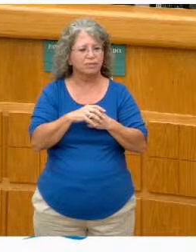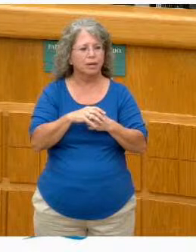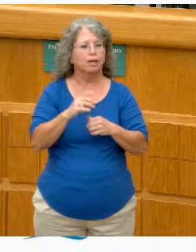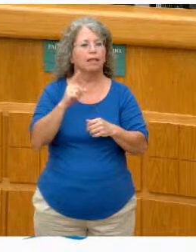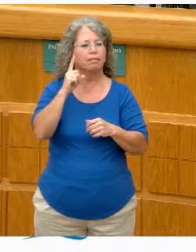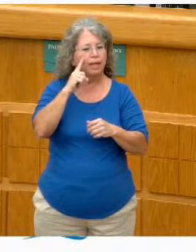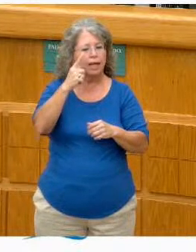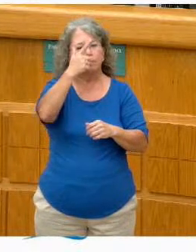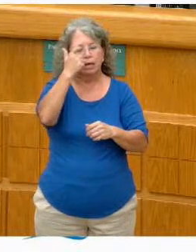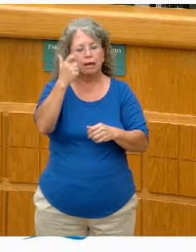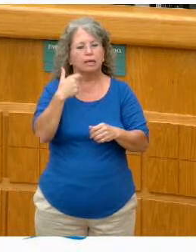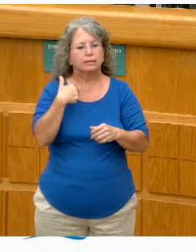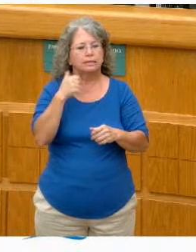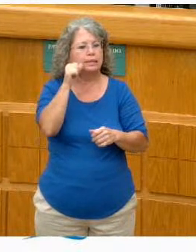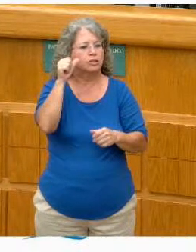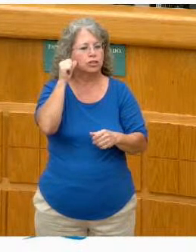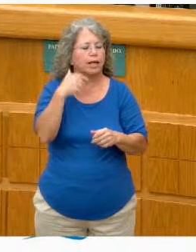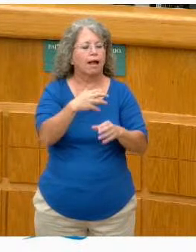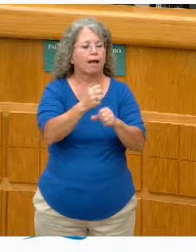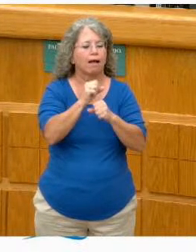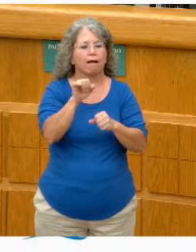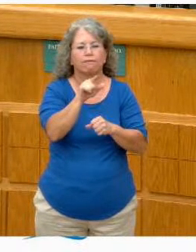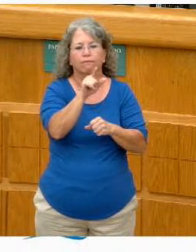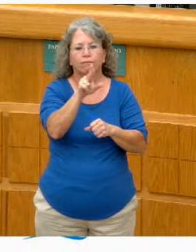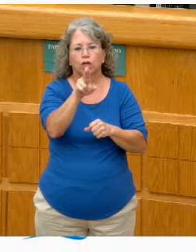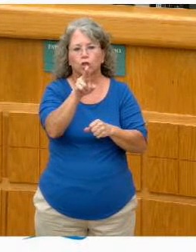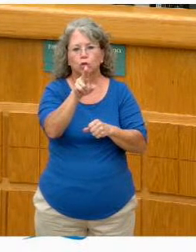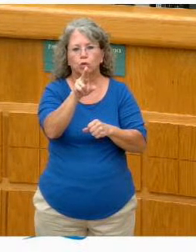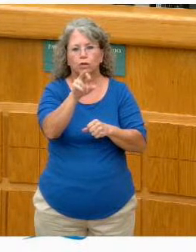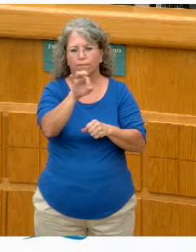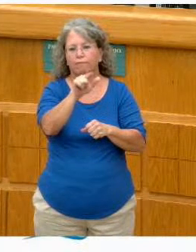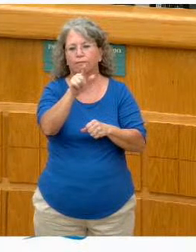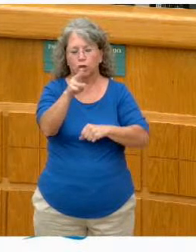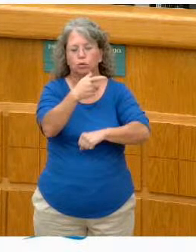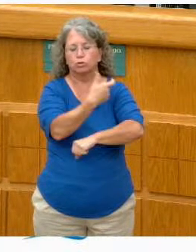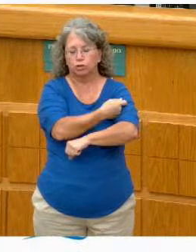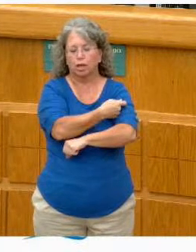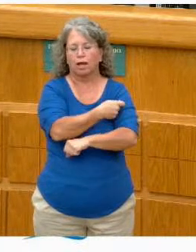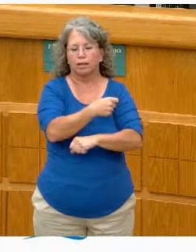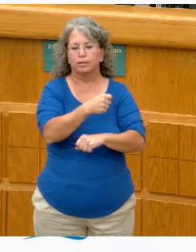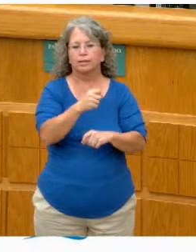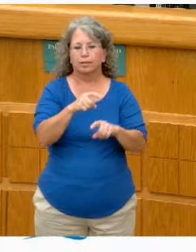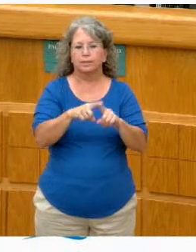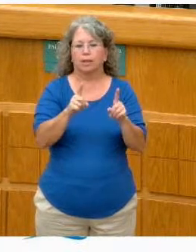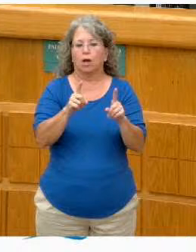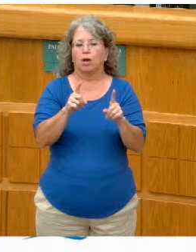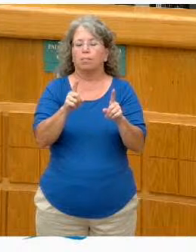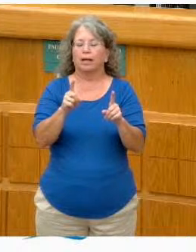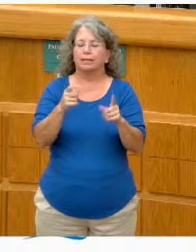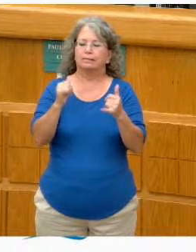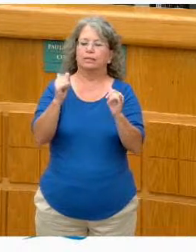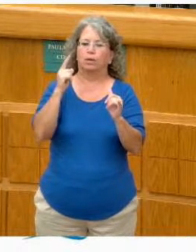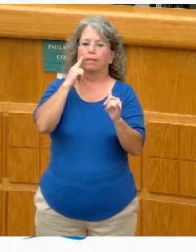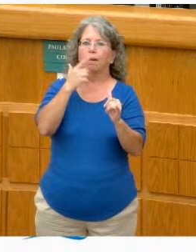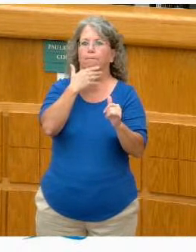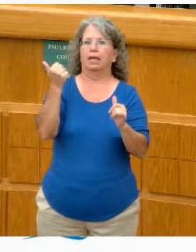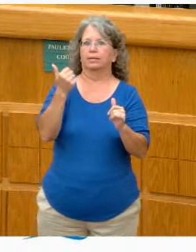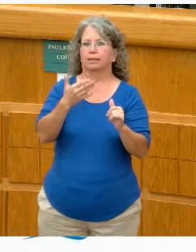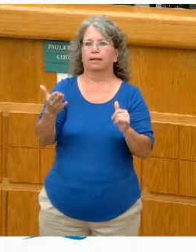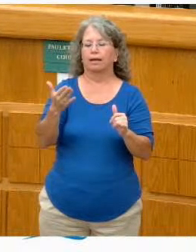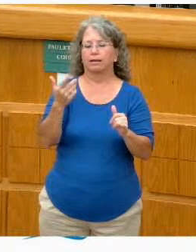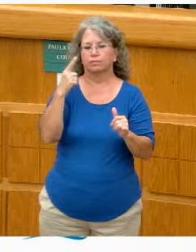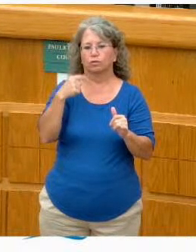of caution, we decided it was the best way forward was to deliver the presentation remotely today.